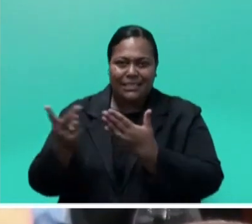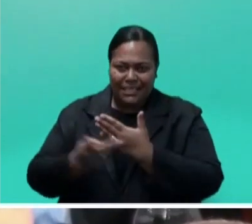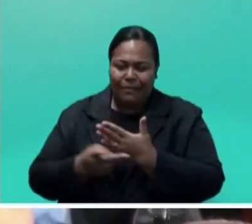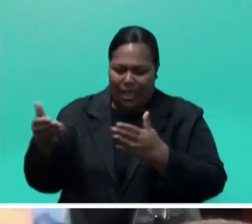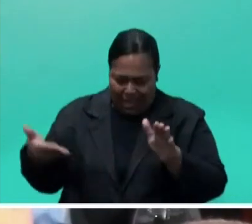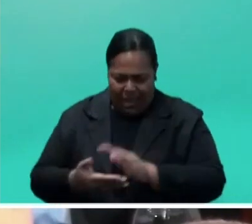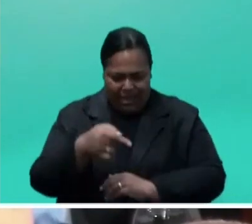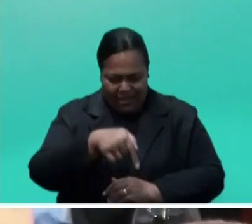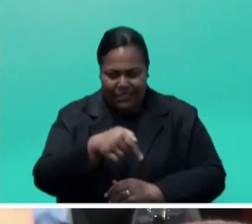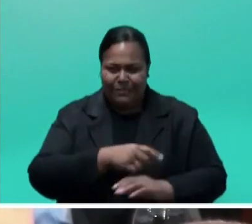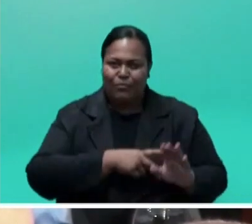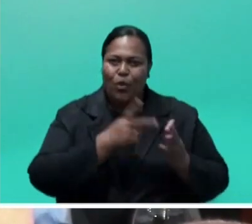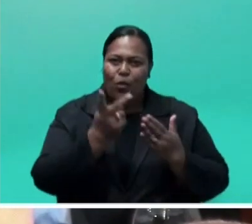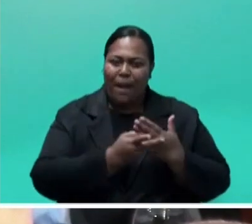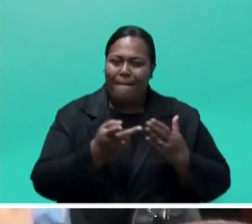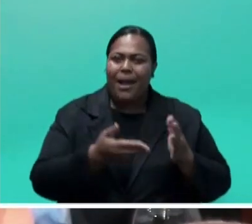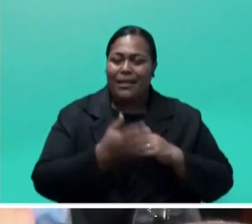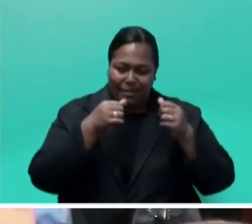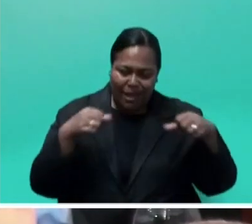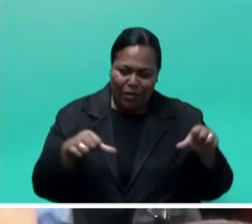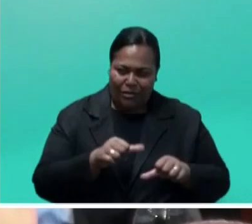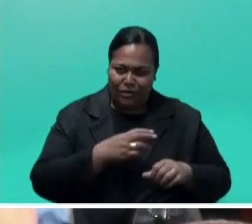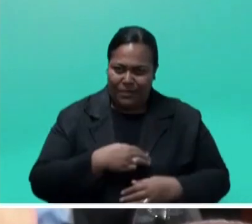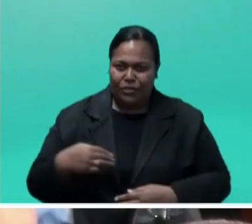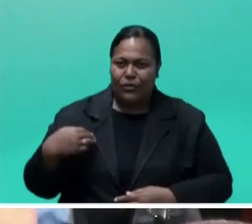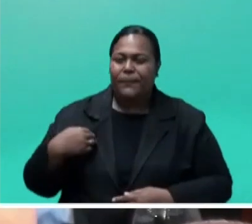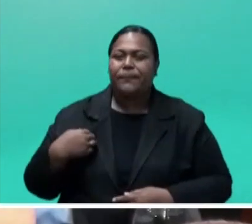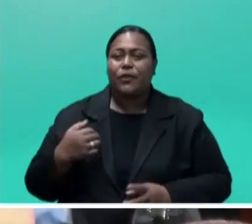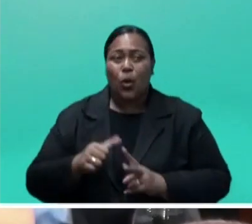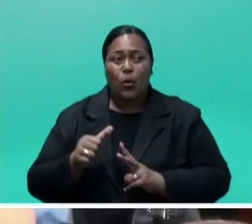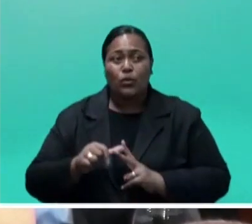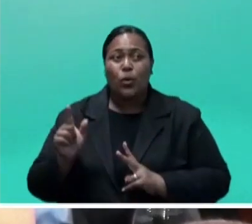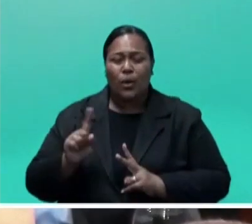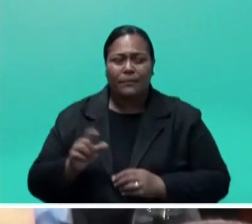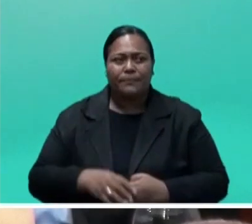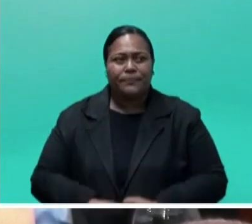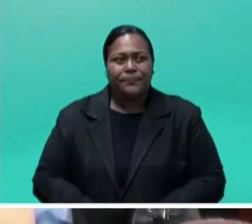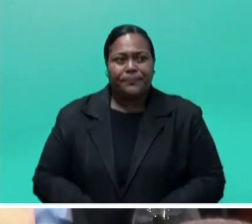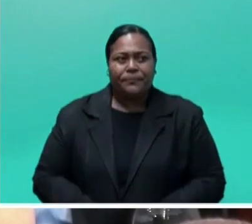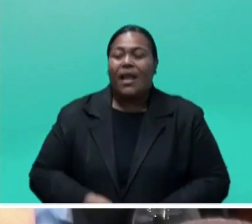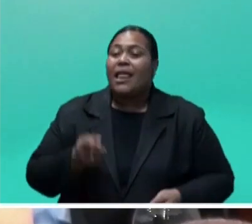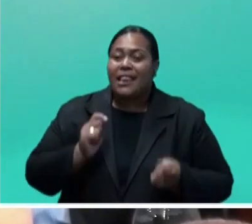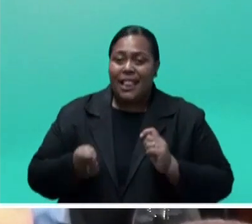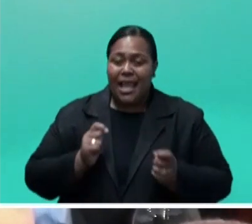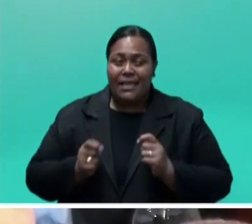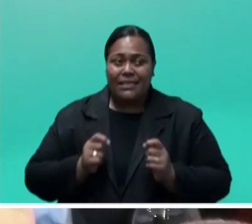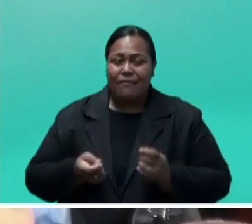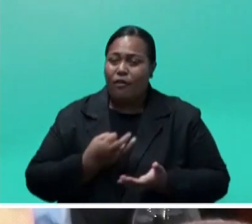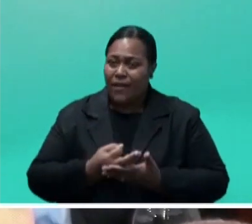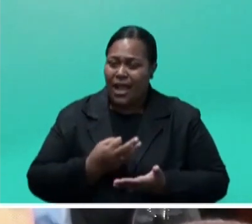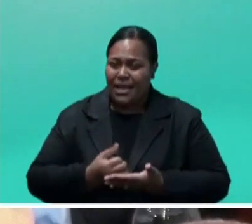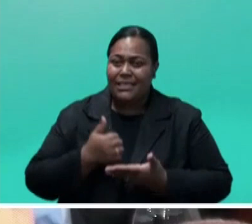program in the Ministry for Agriculture. We also need to review and update the proxy mean test, or the test for family assistance